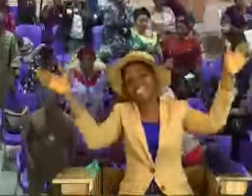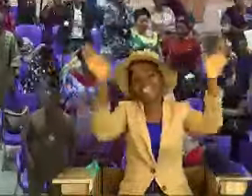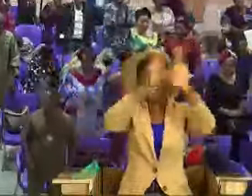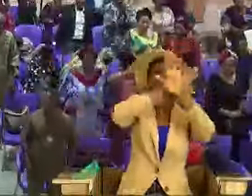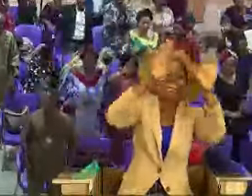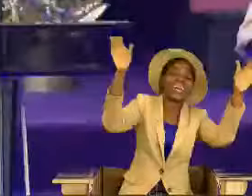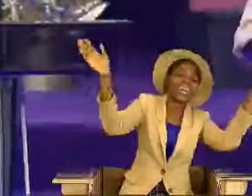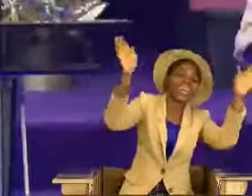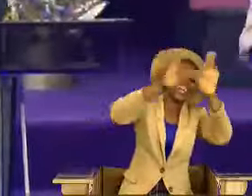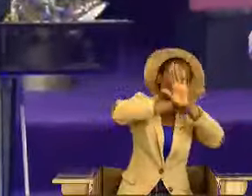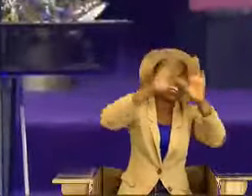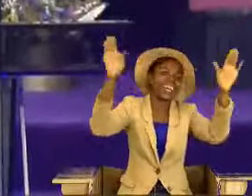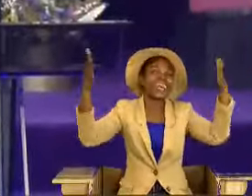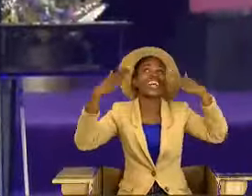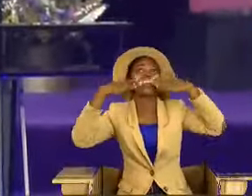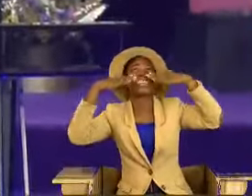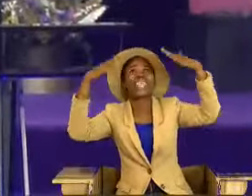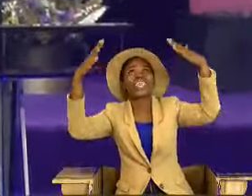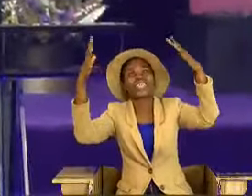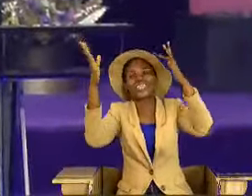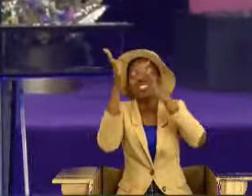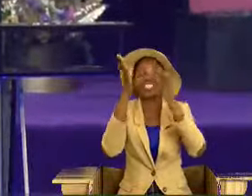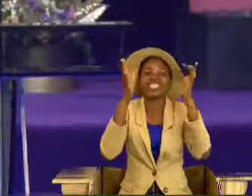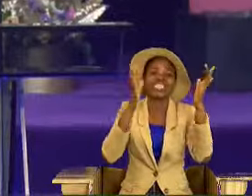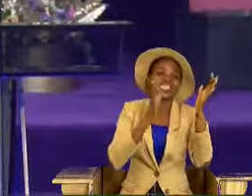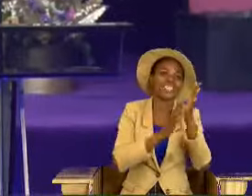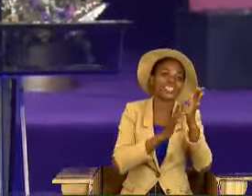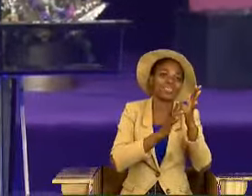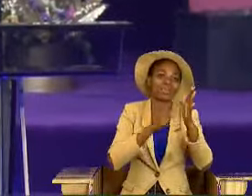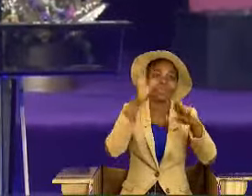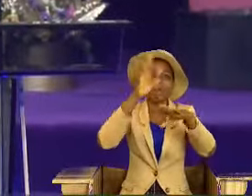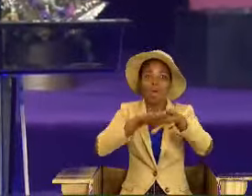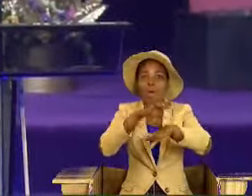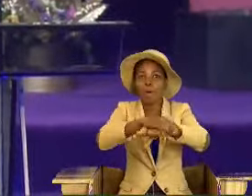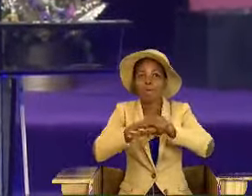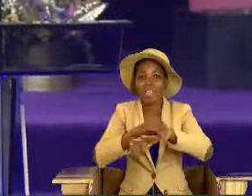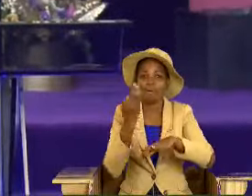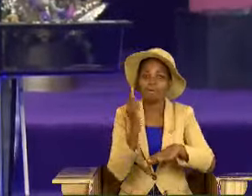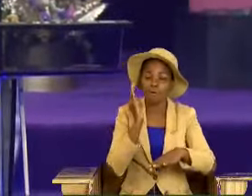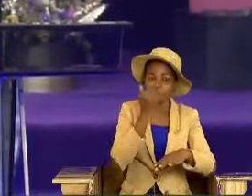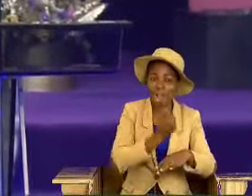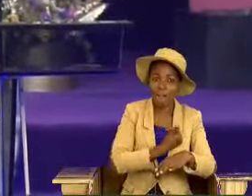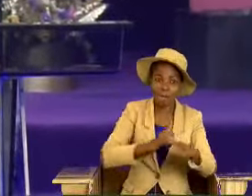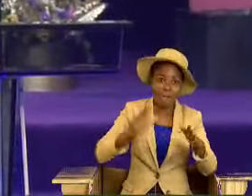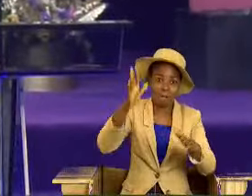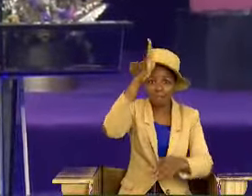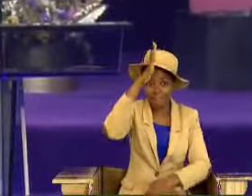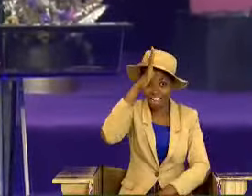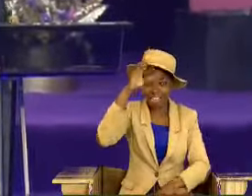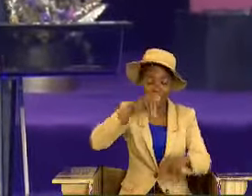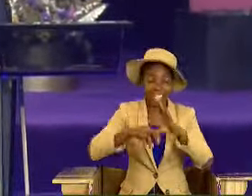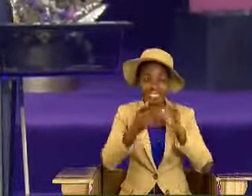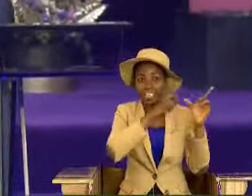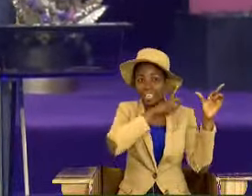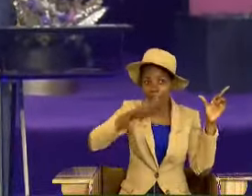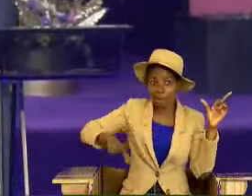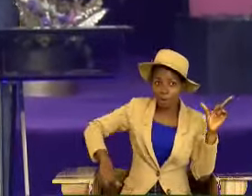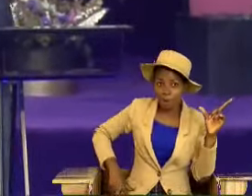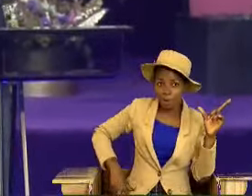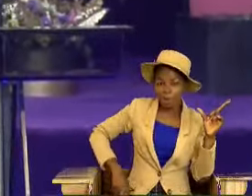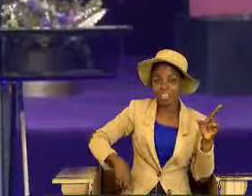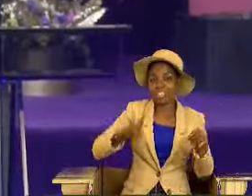hallelujah thank you Jesus on behalf of our father in the Lord Dr